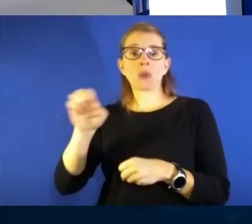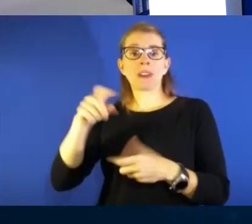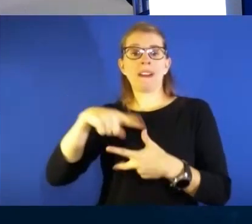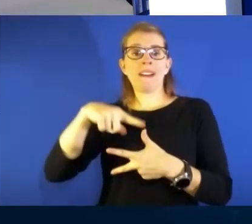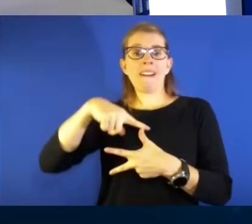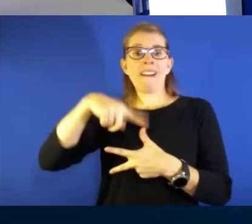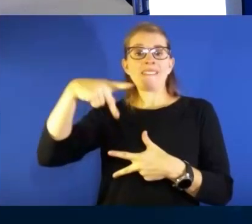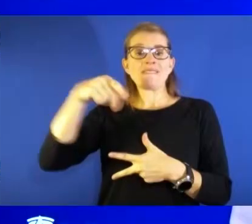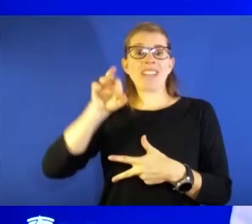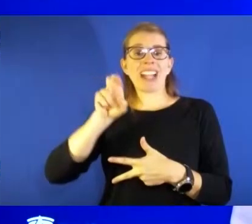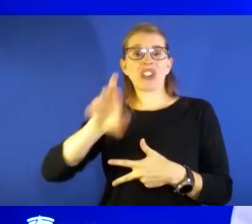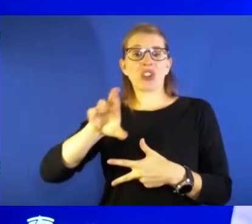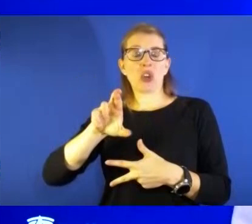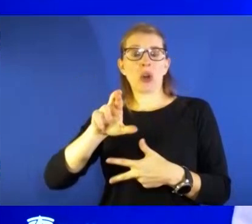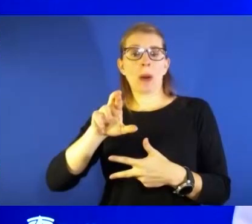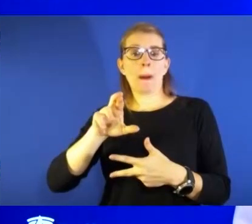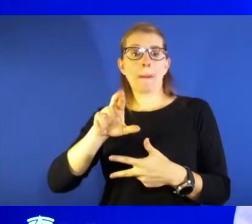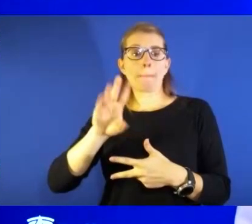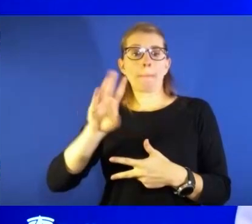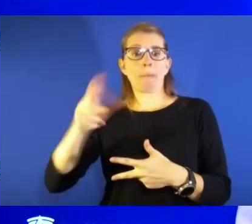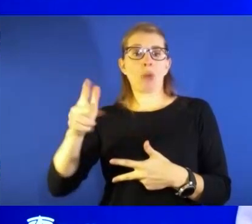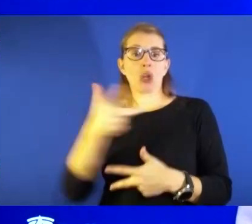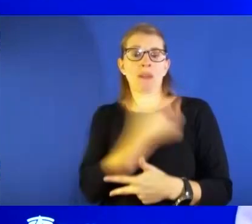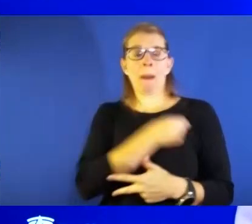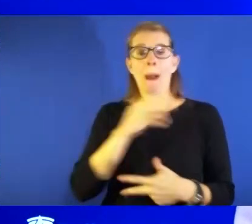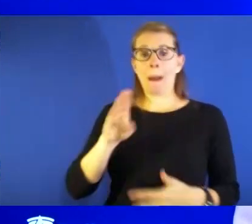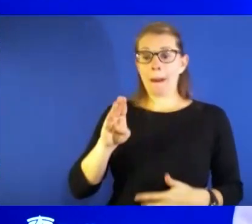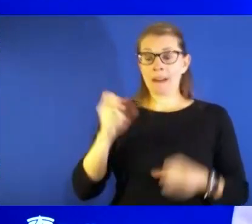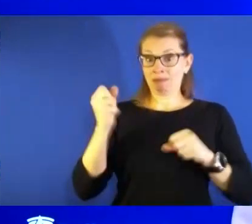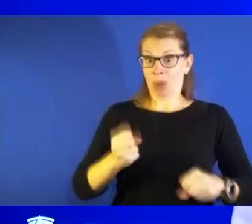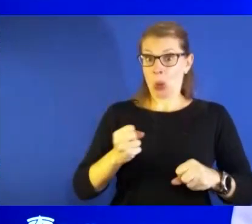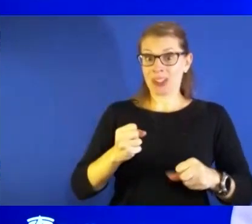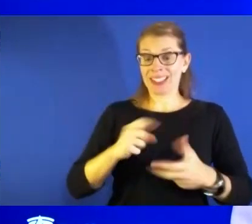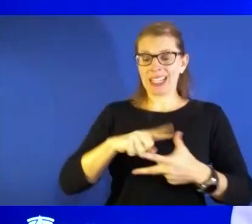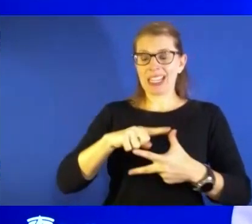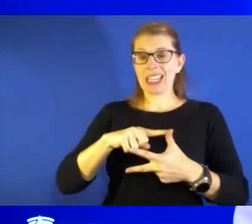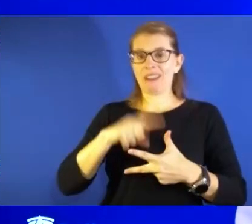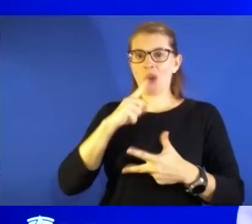I can't compare the potency other than we know that there were